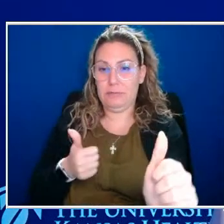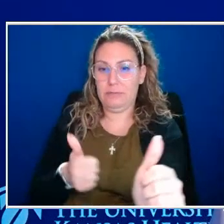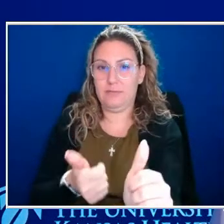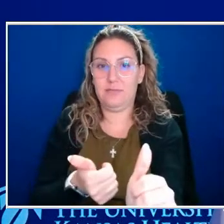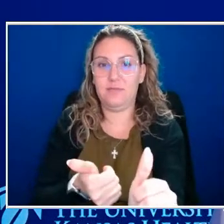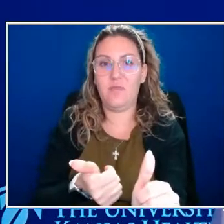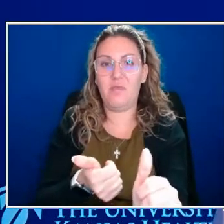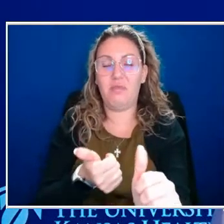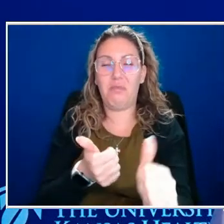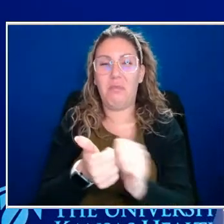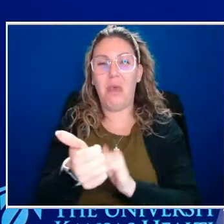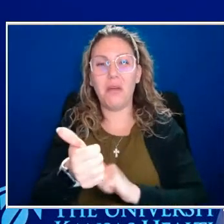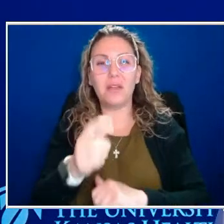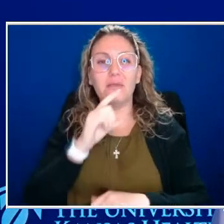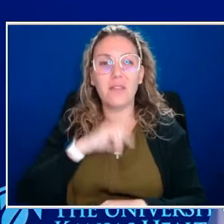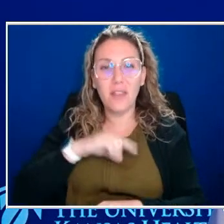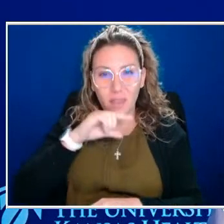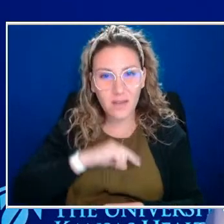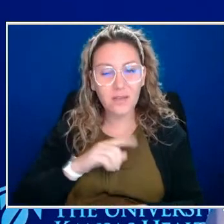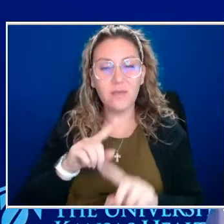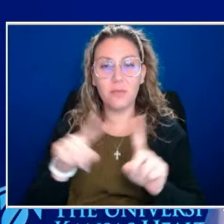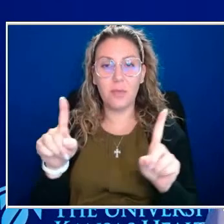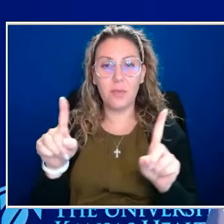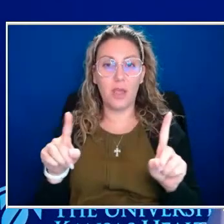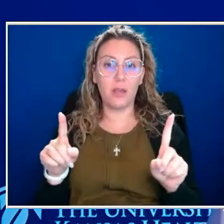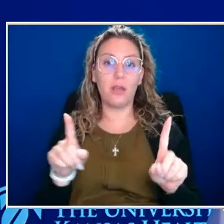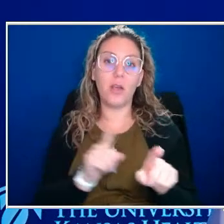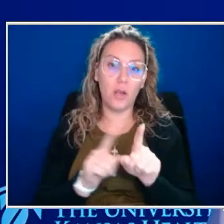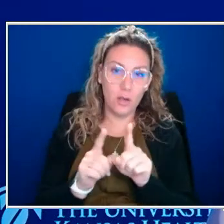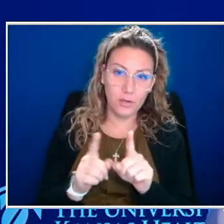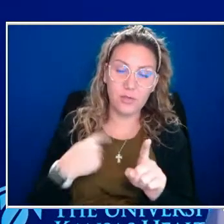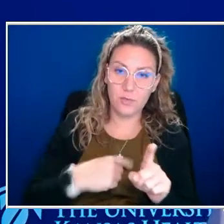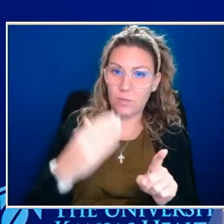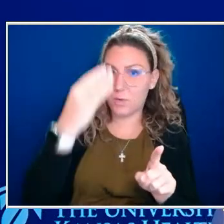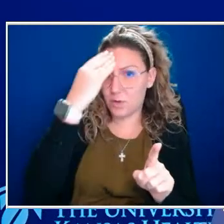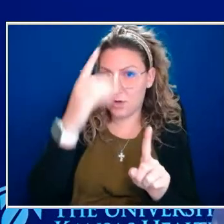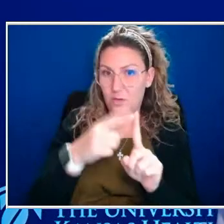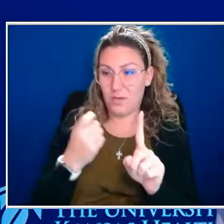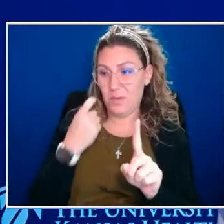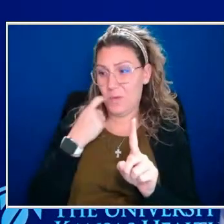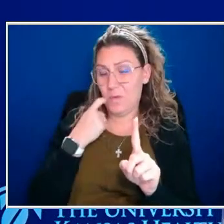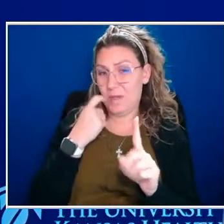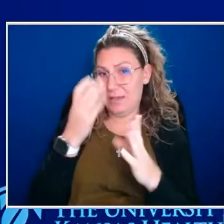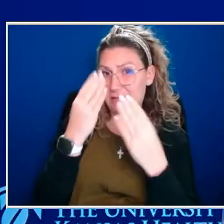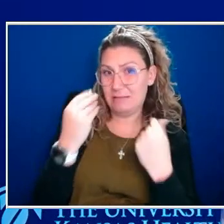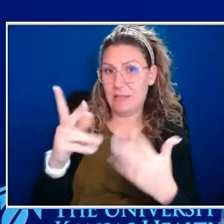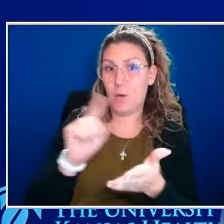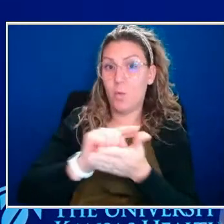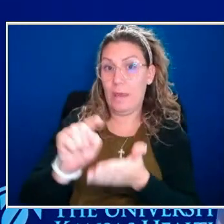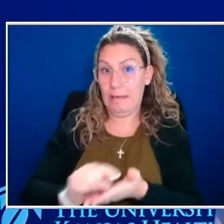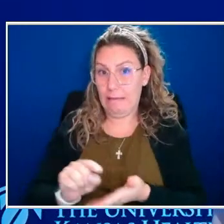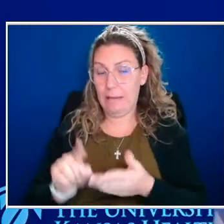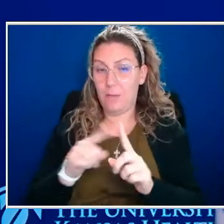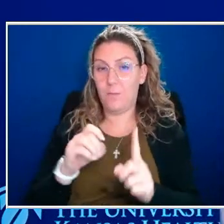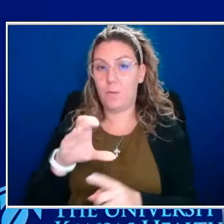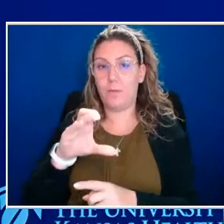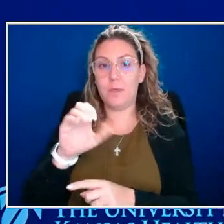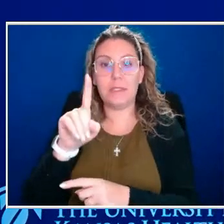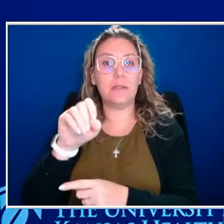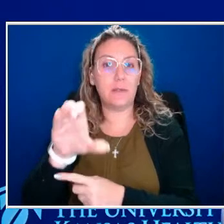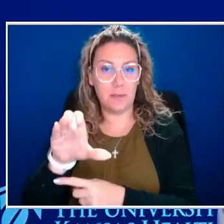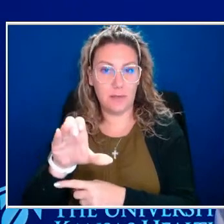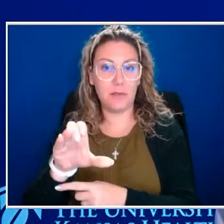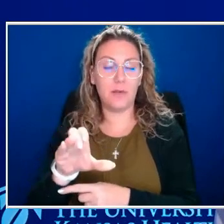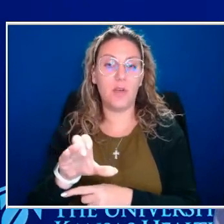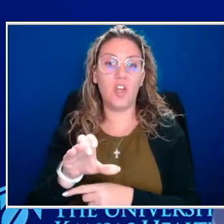this time. But it's also, we know that from the latest data, the weekly data from the CDC, that 4 or 5